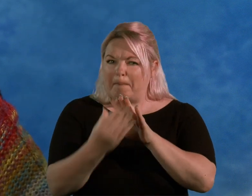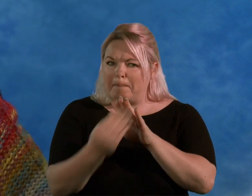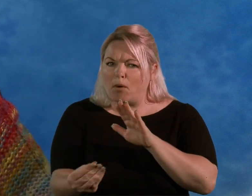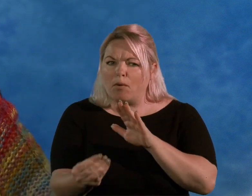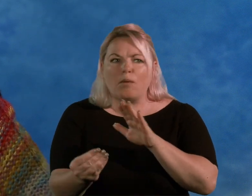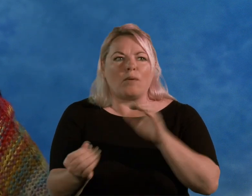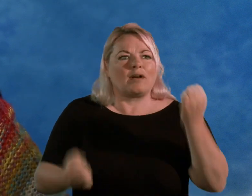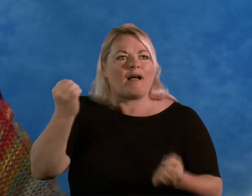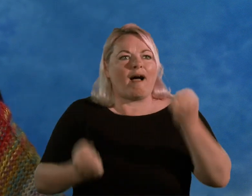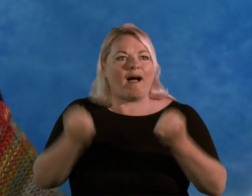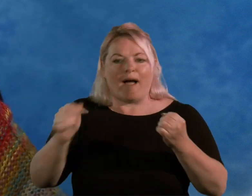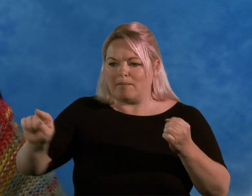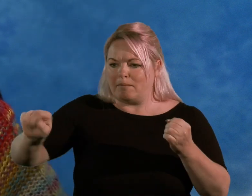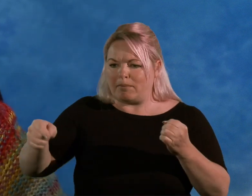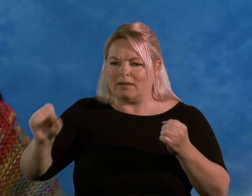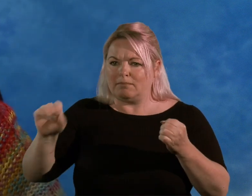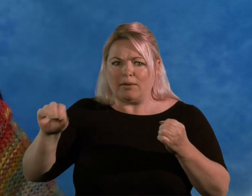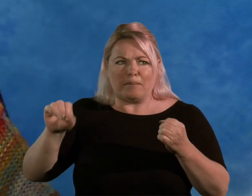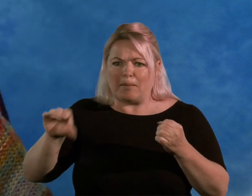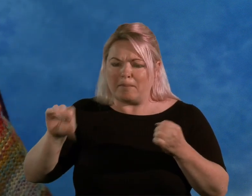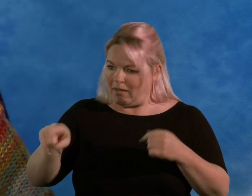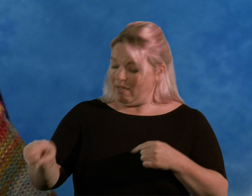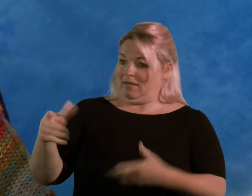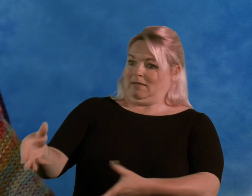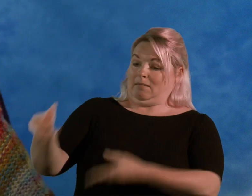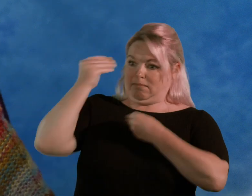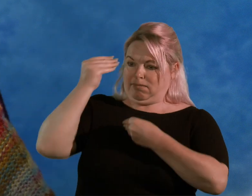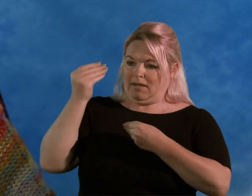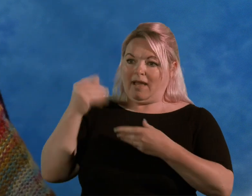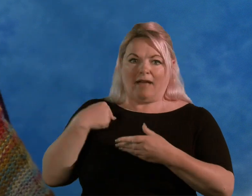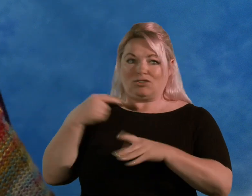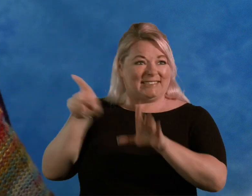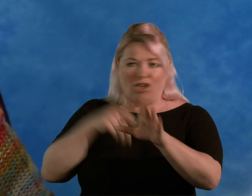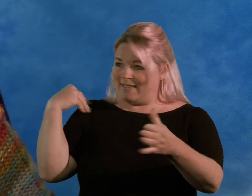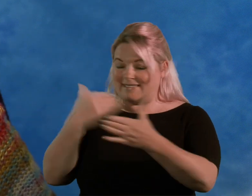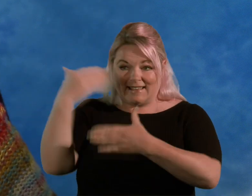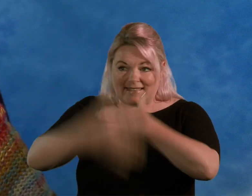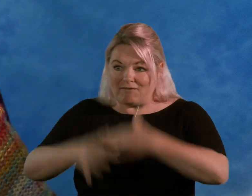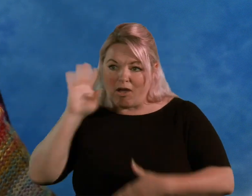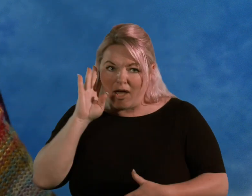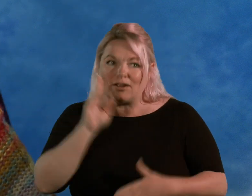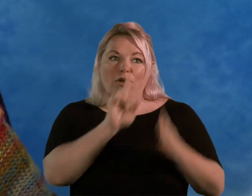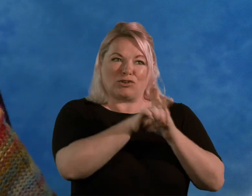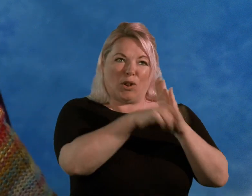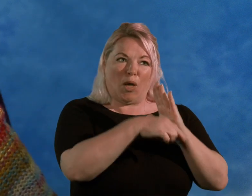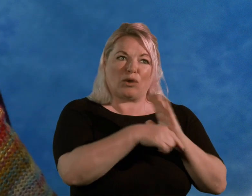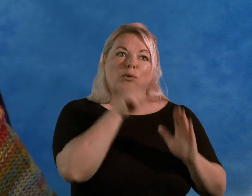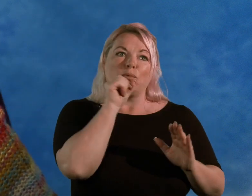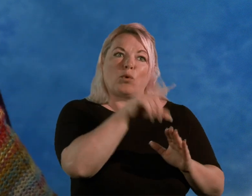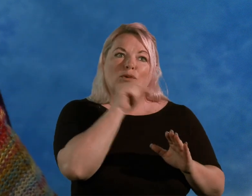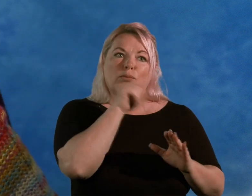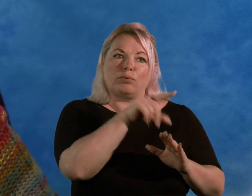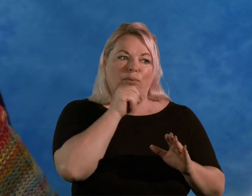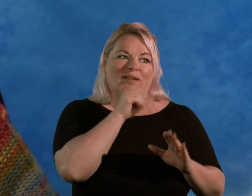the indicator. I haven't heard that for years and years. And the cuckoo clock had to be turned off. The tick's very,